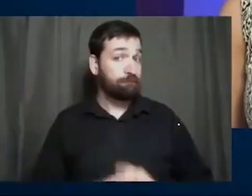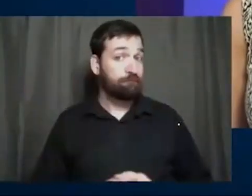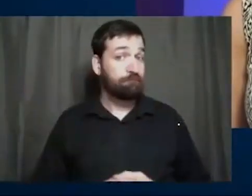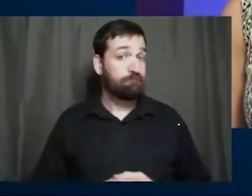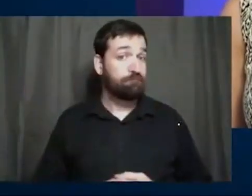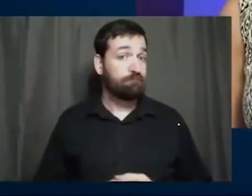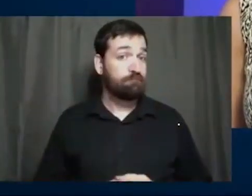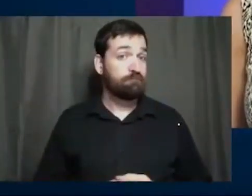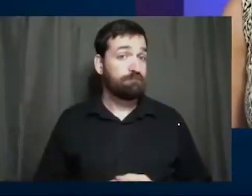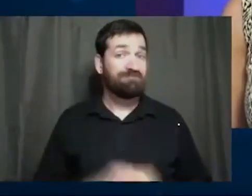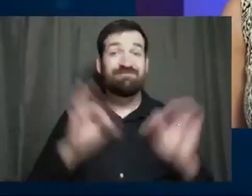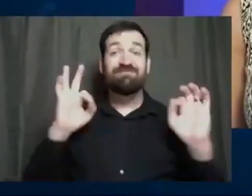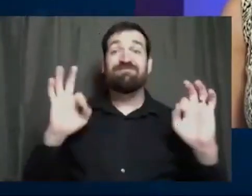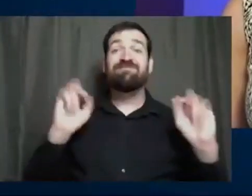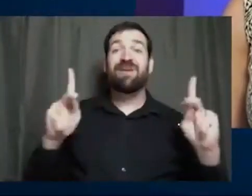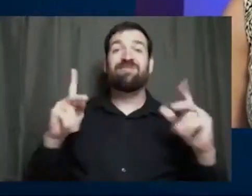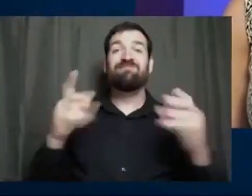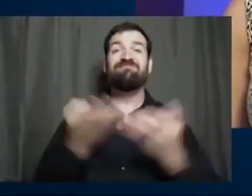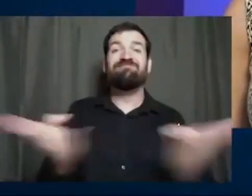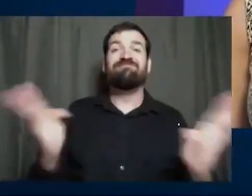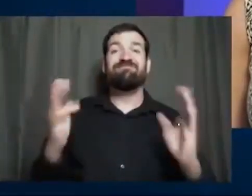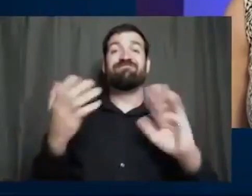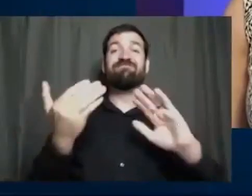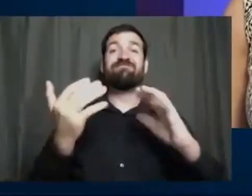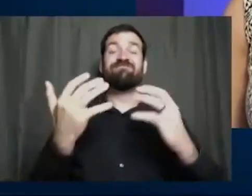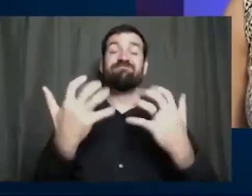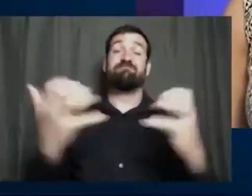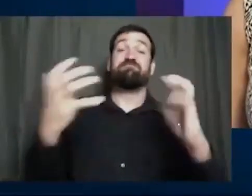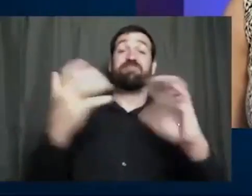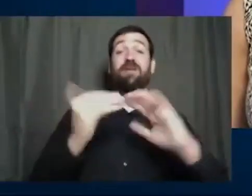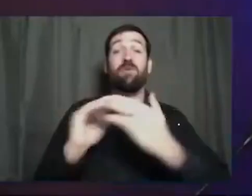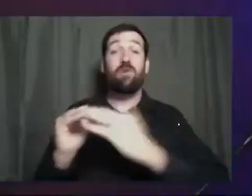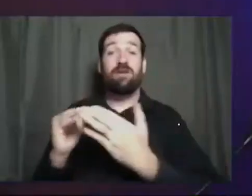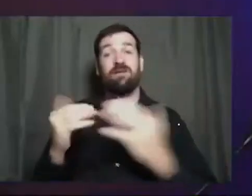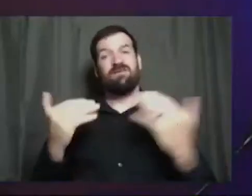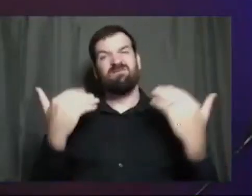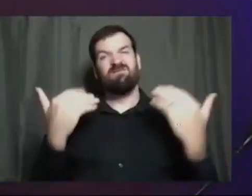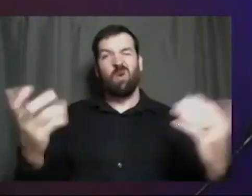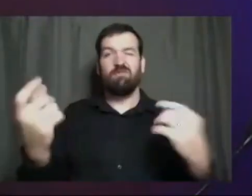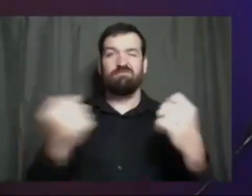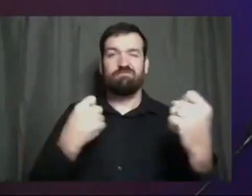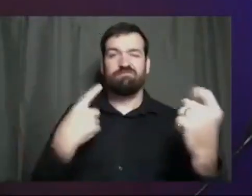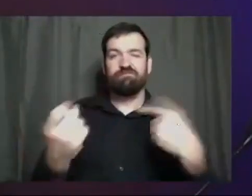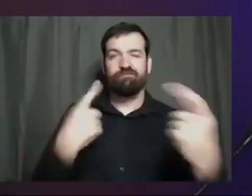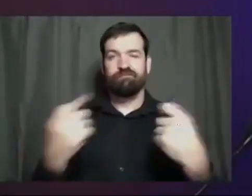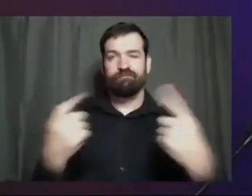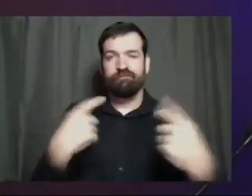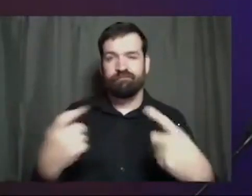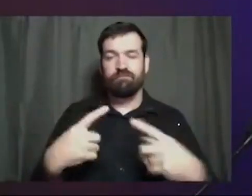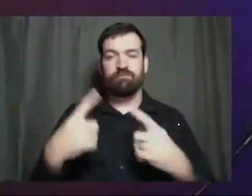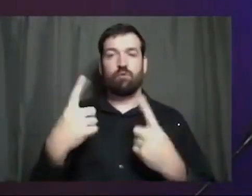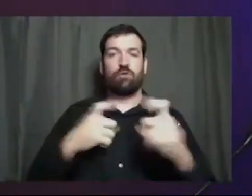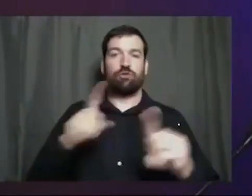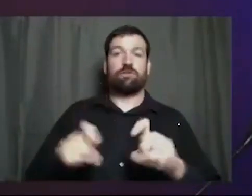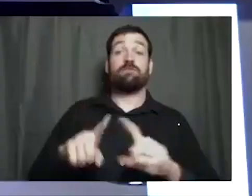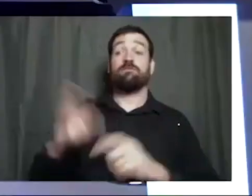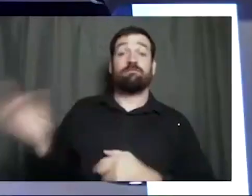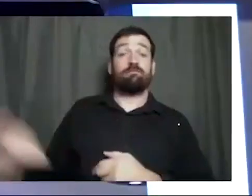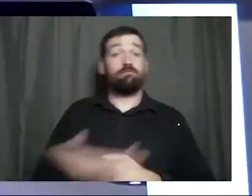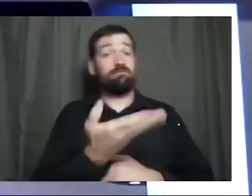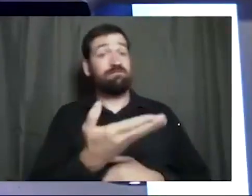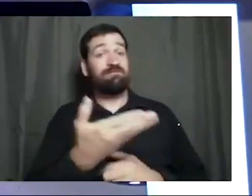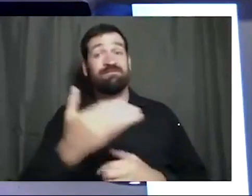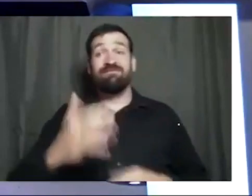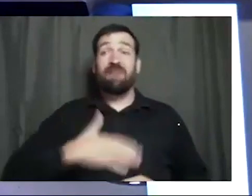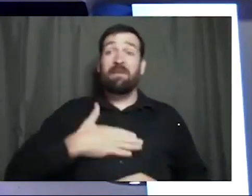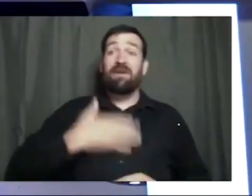Okay, to our community, start sending in your questions right now. We're going to get those answered for you here very shortly, but let's turn to our guest today. We're so glad to have Dr. Paul